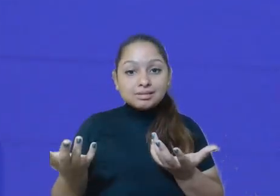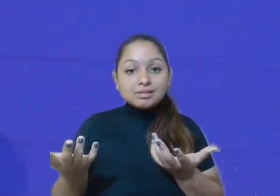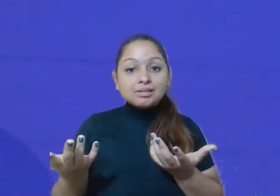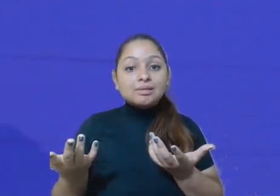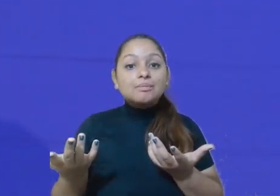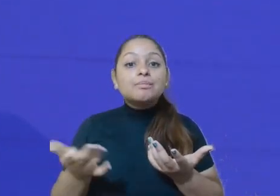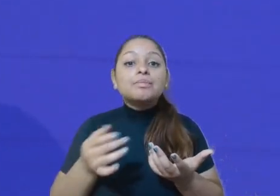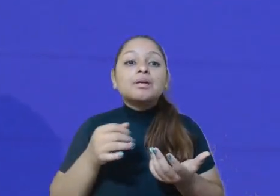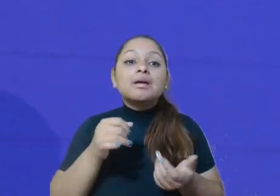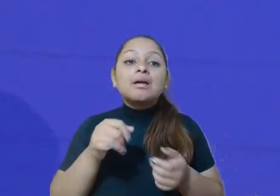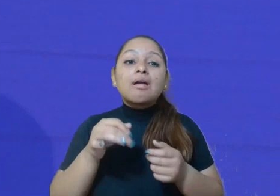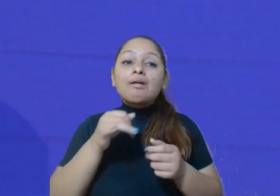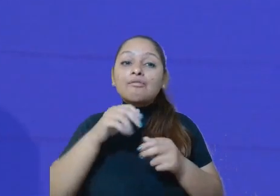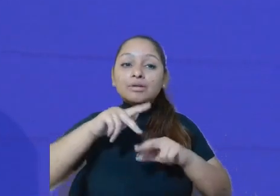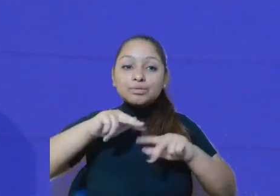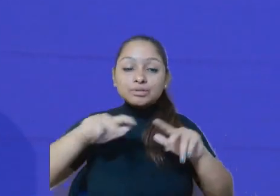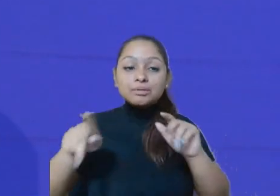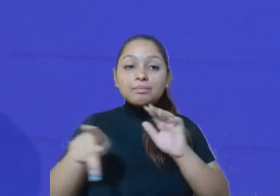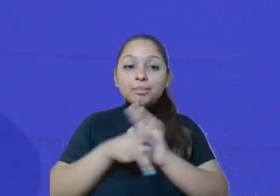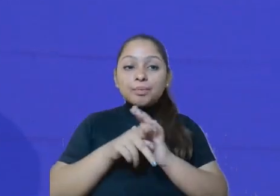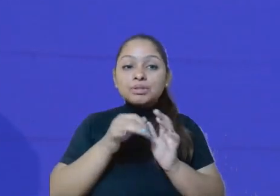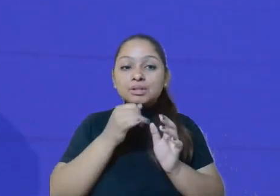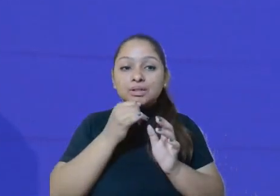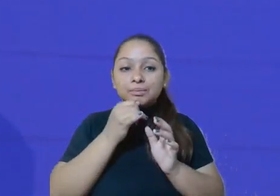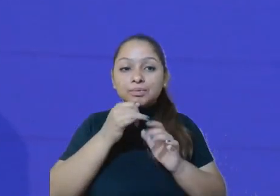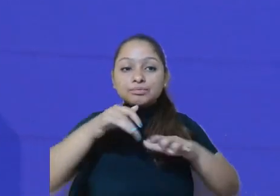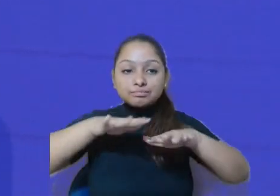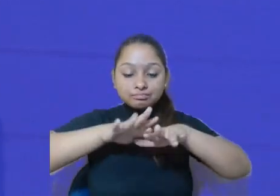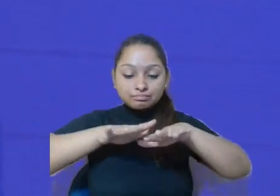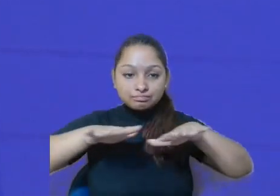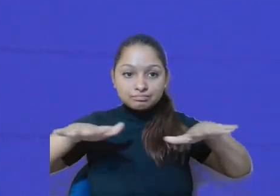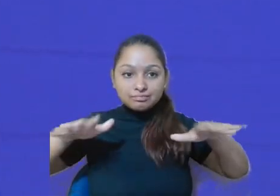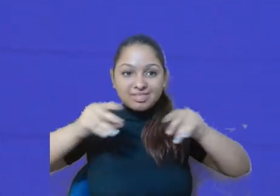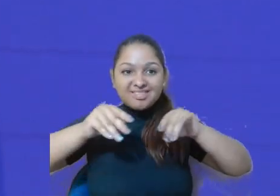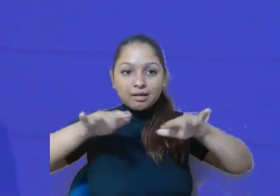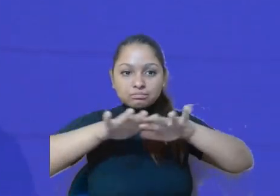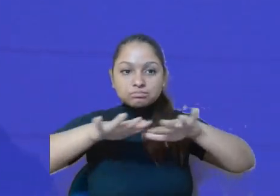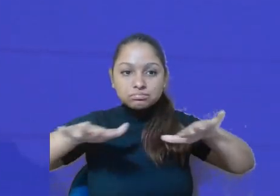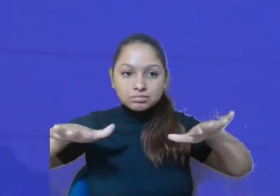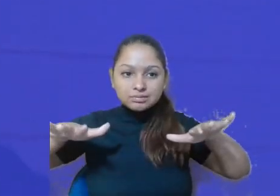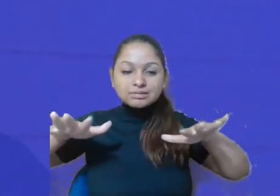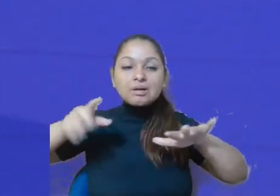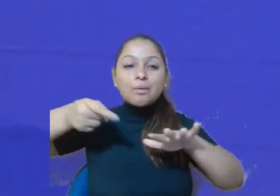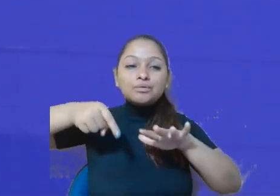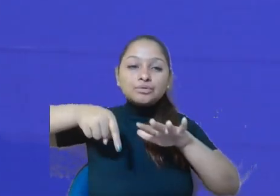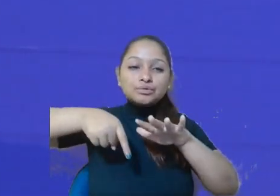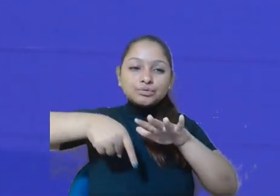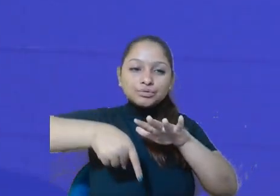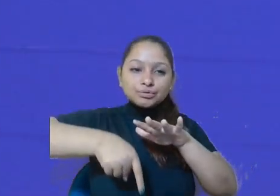of fossil or plastic waste in the textile industry. We